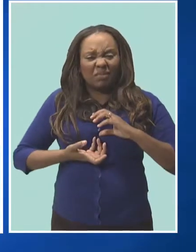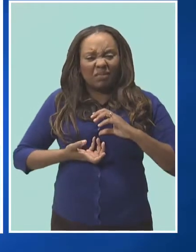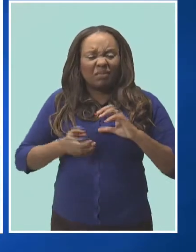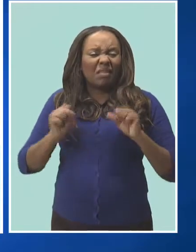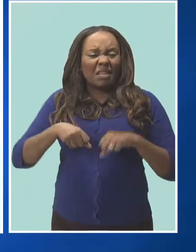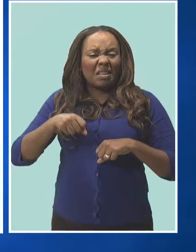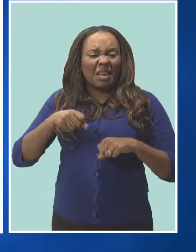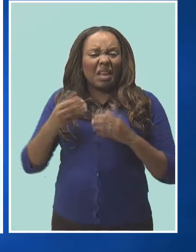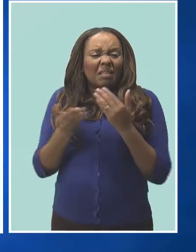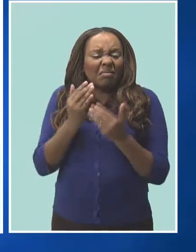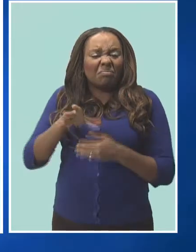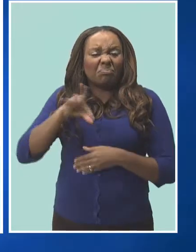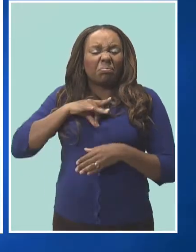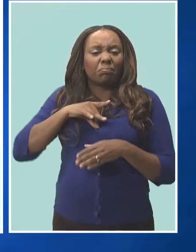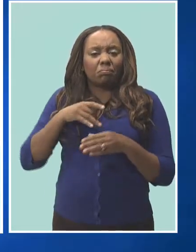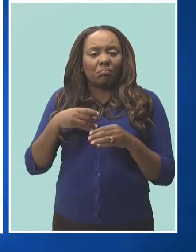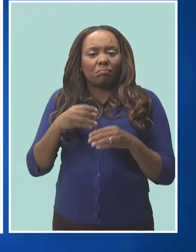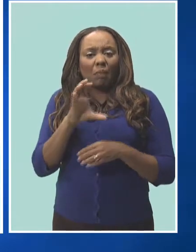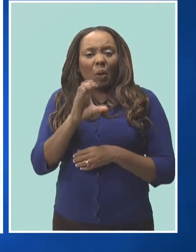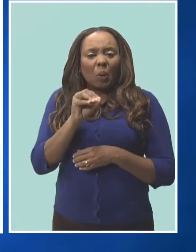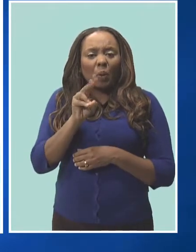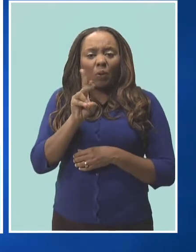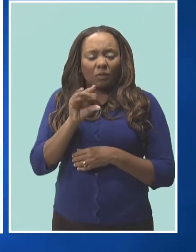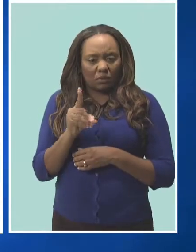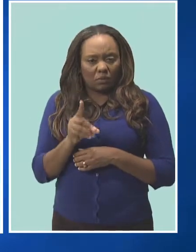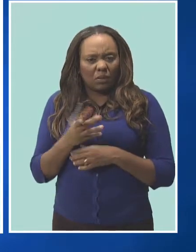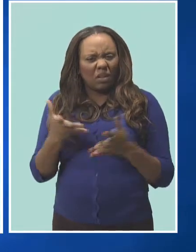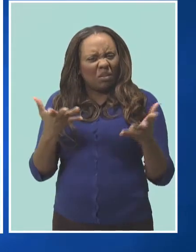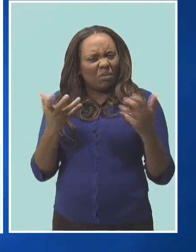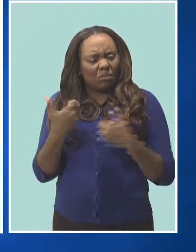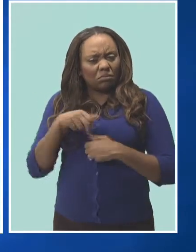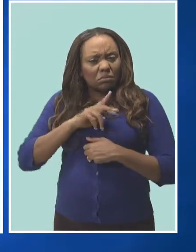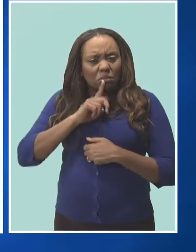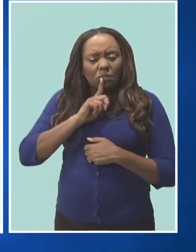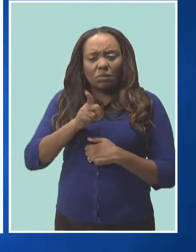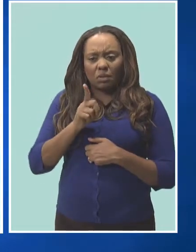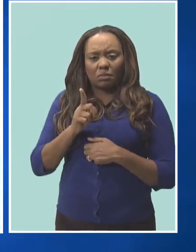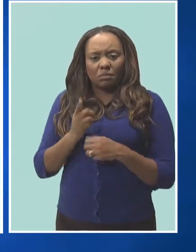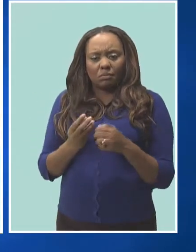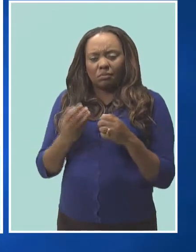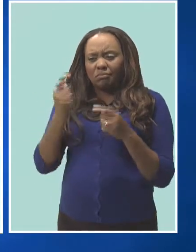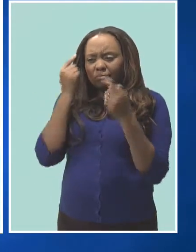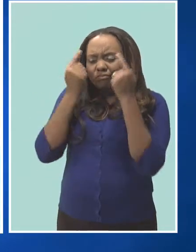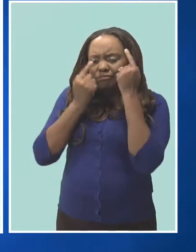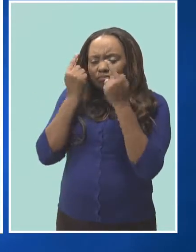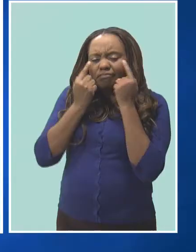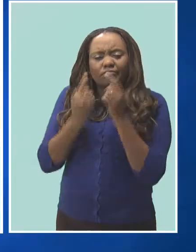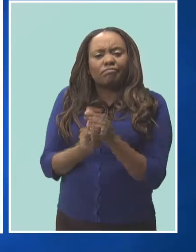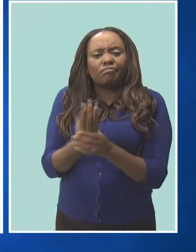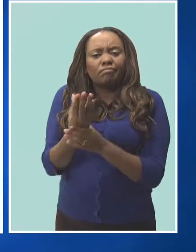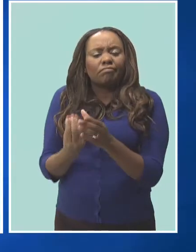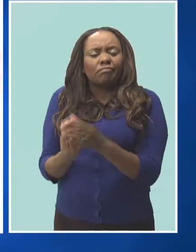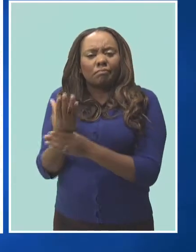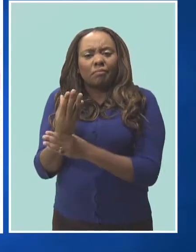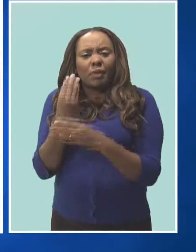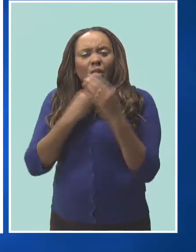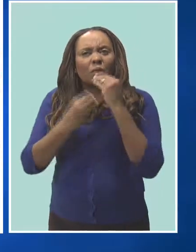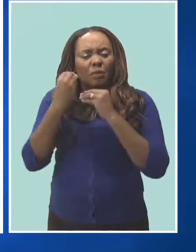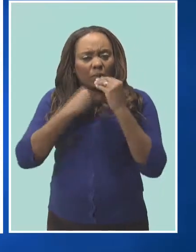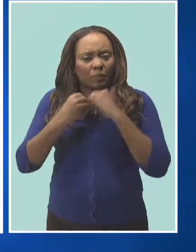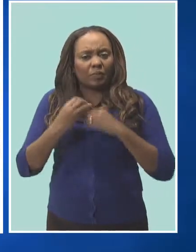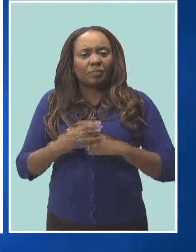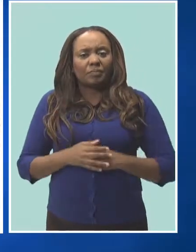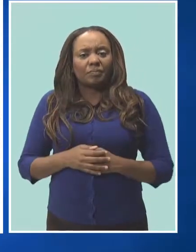And I ask us to be able to address every aspect of food production and food security in this country. Minister